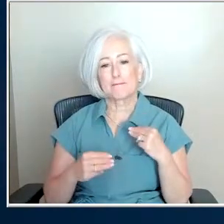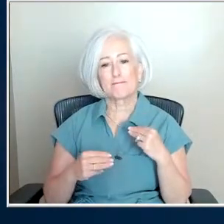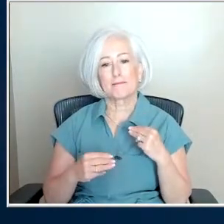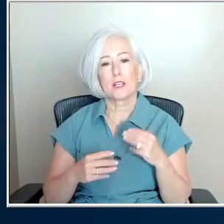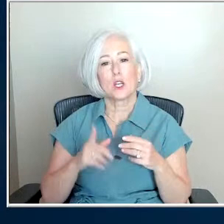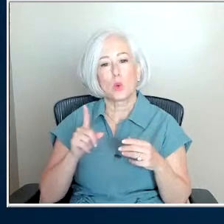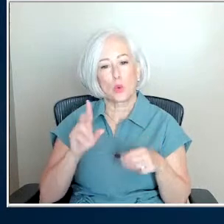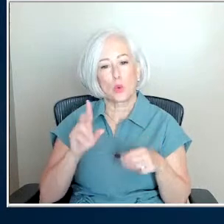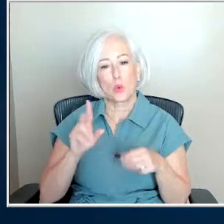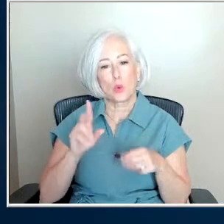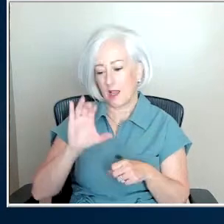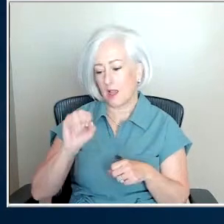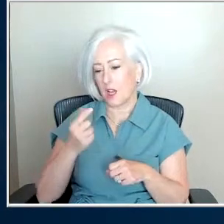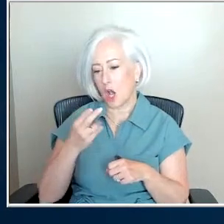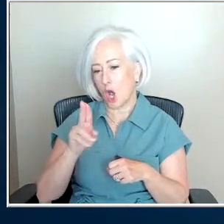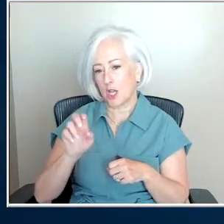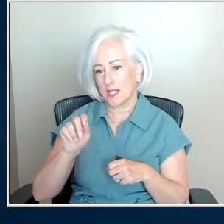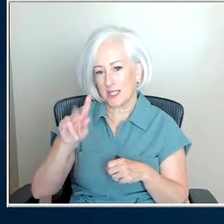blood cancers,